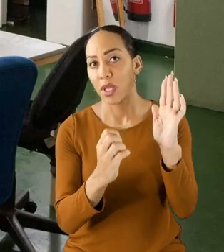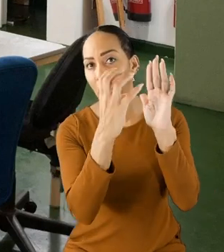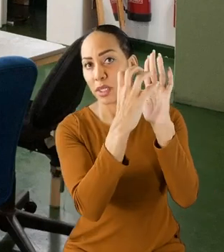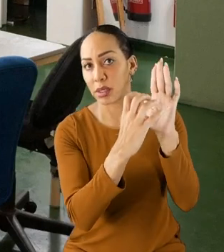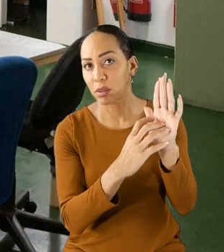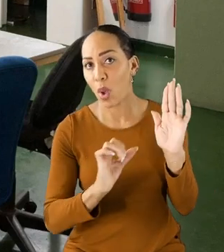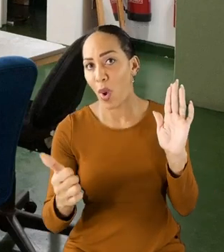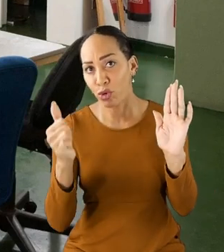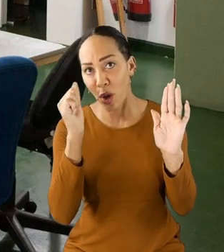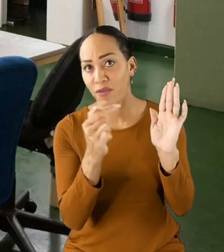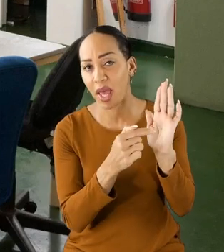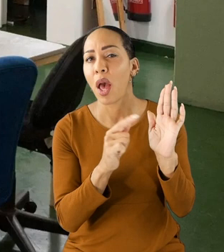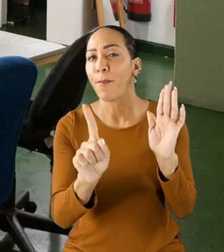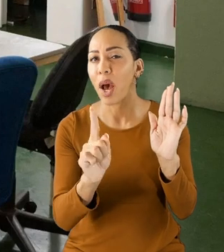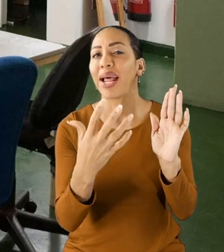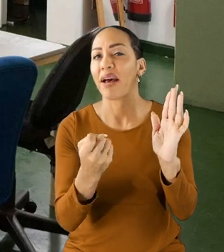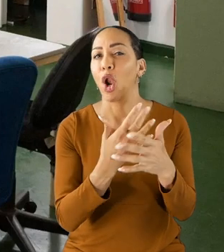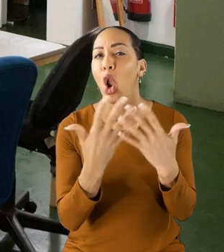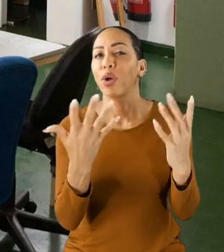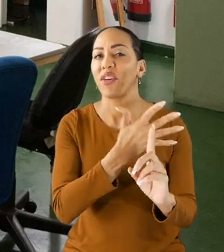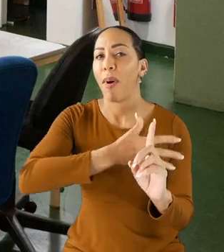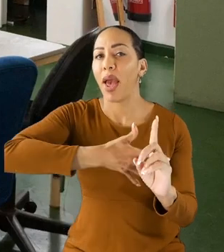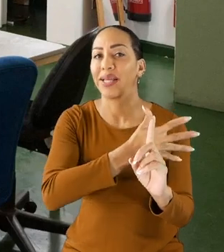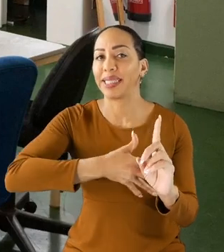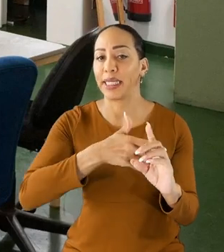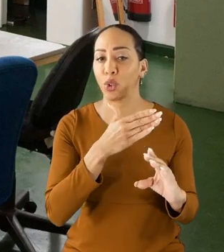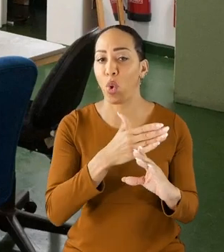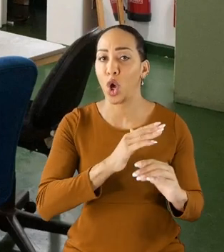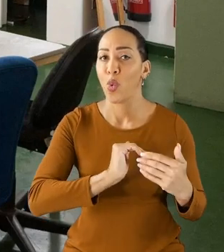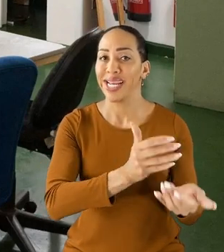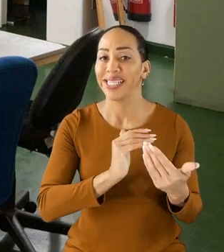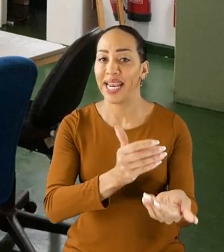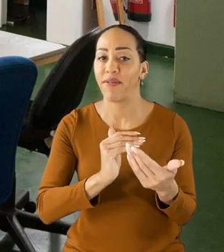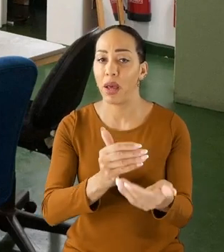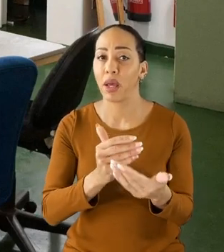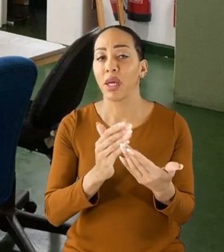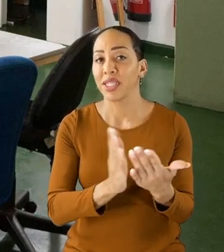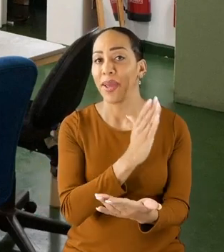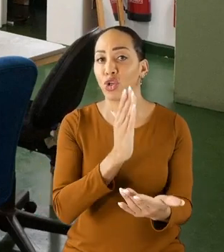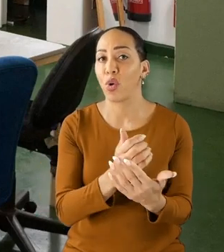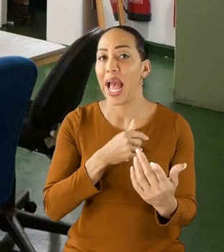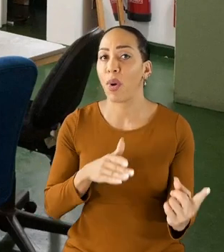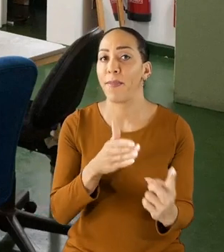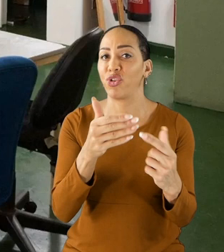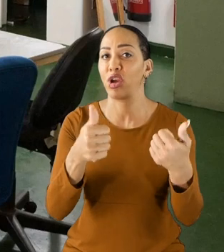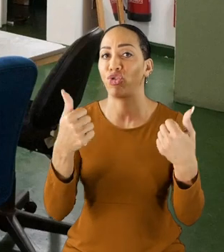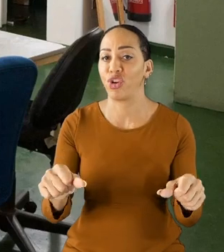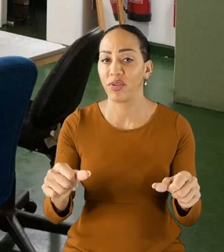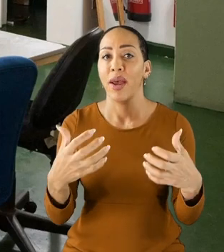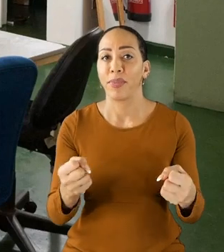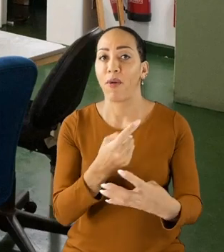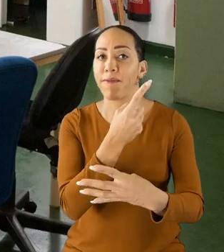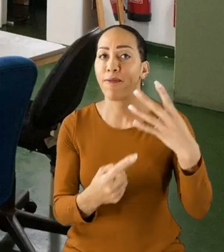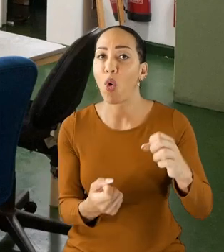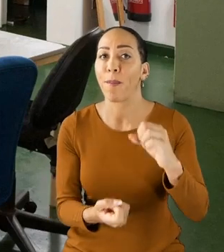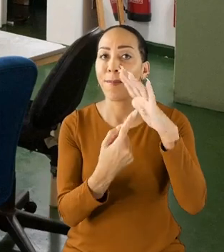mainly known for. But actually, there's a lot of behind the scenes work that we deliver as well in order to achieve that mission. So we've